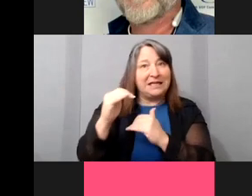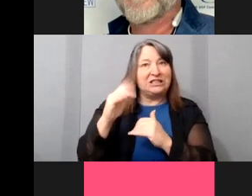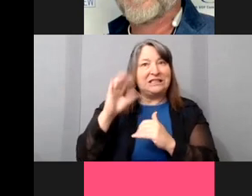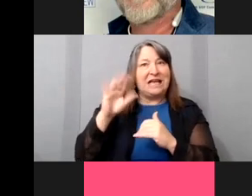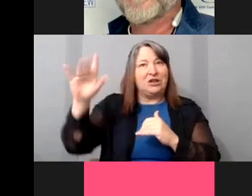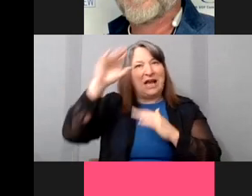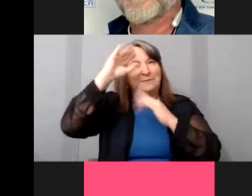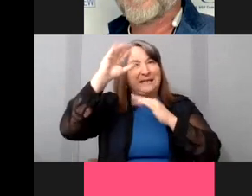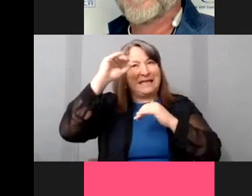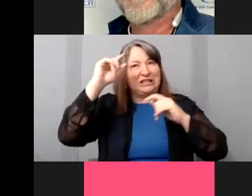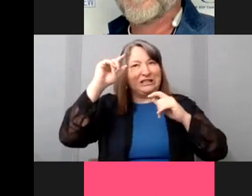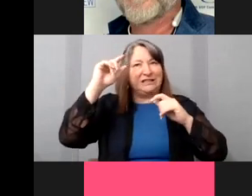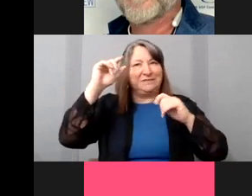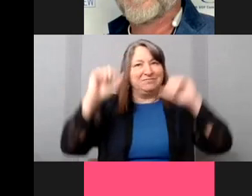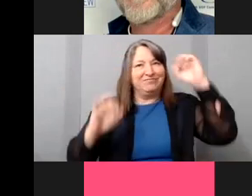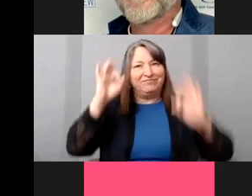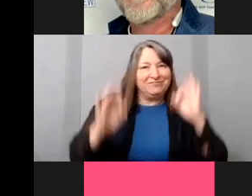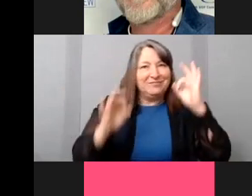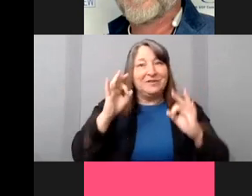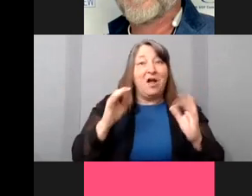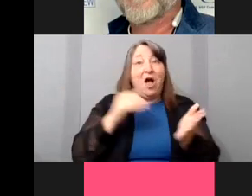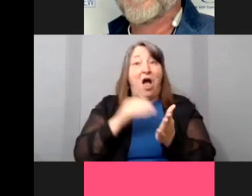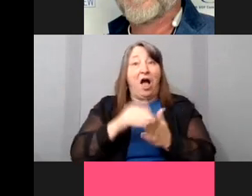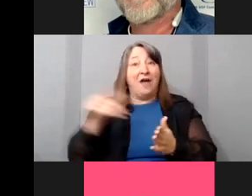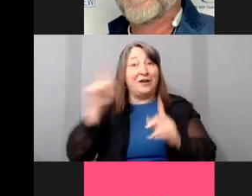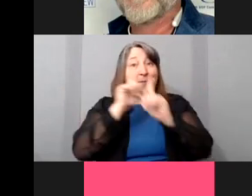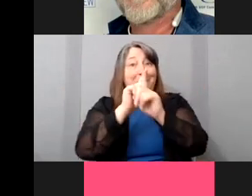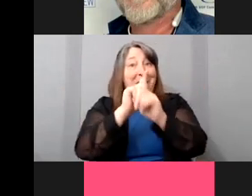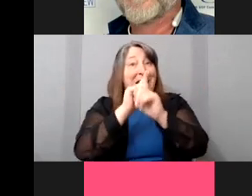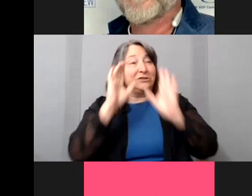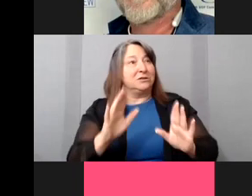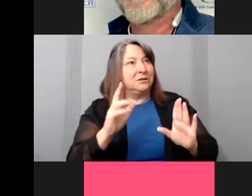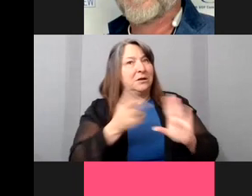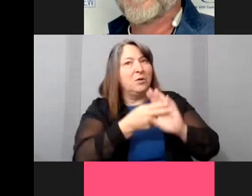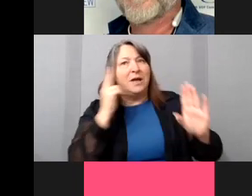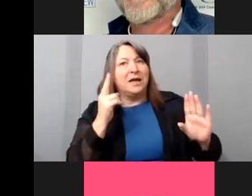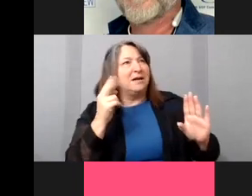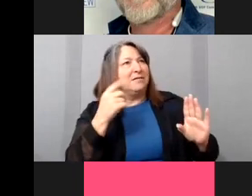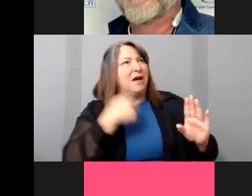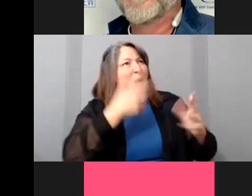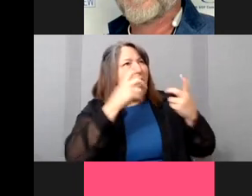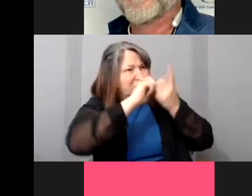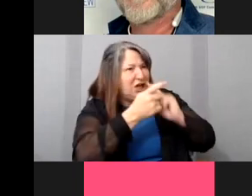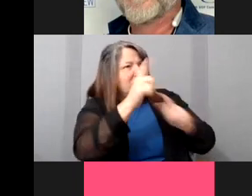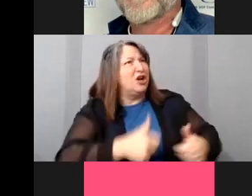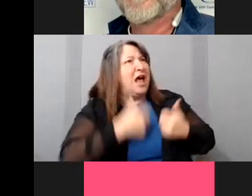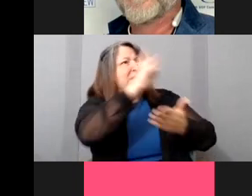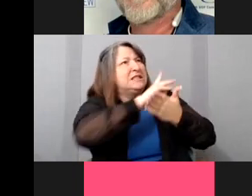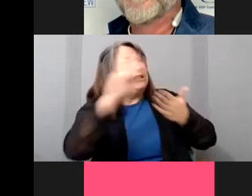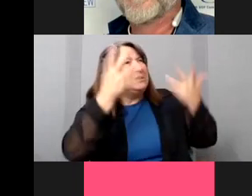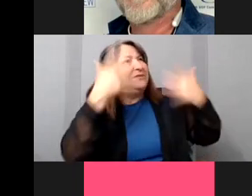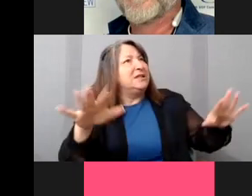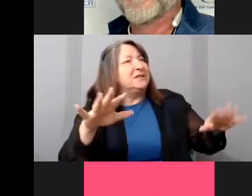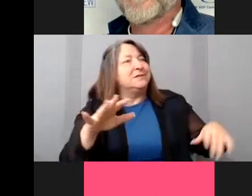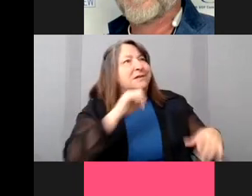times mentors quit because they were expecting to totally turn around someone's life in 6 weeks or something, and it doesn't happen, and they